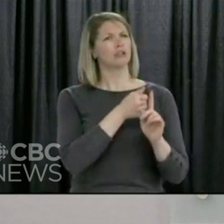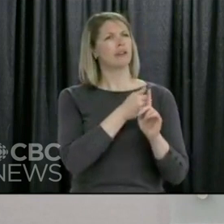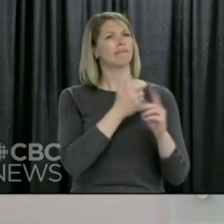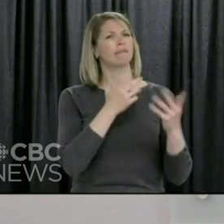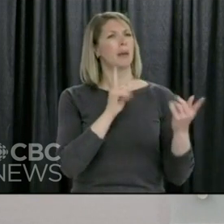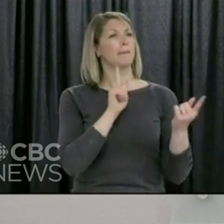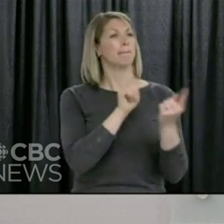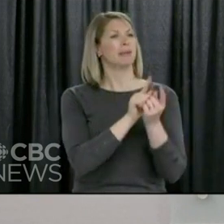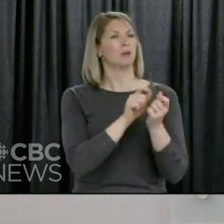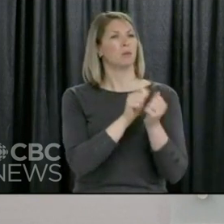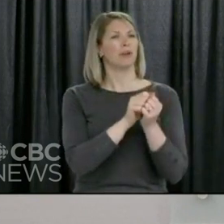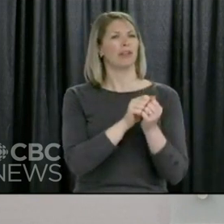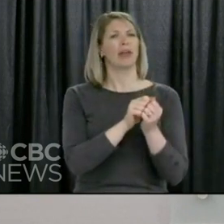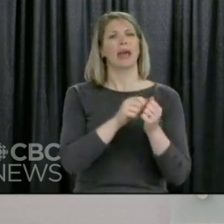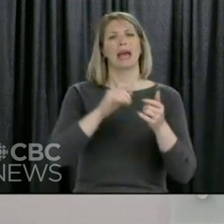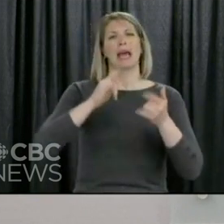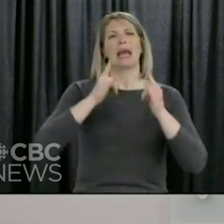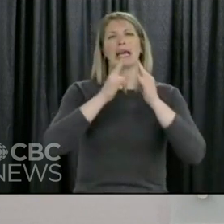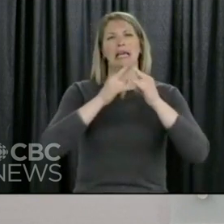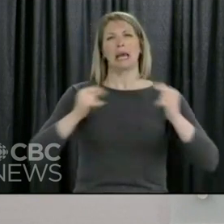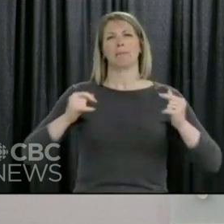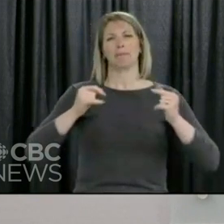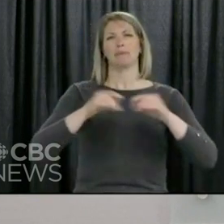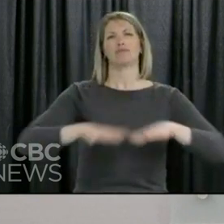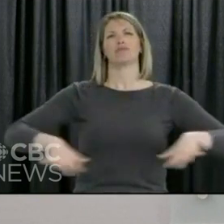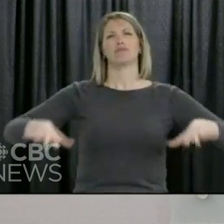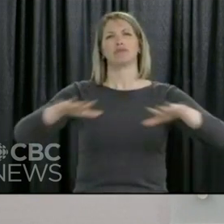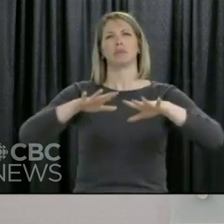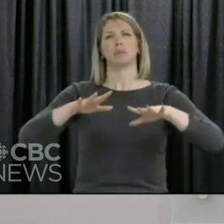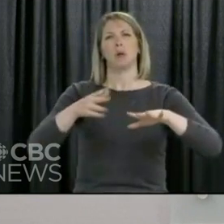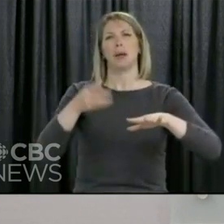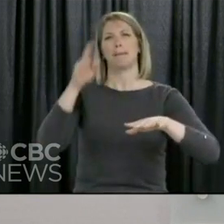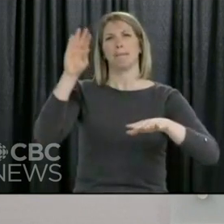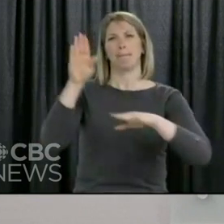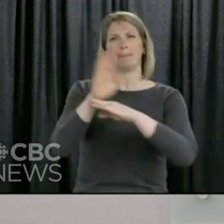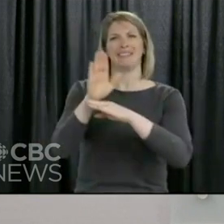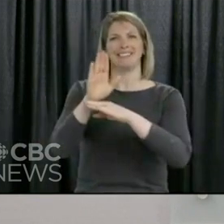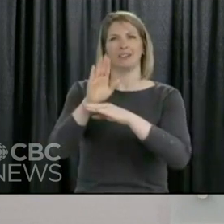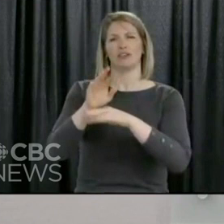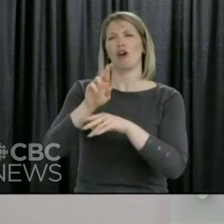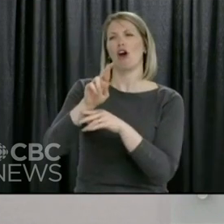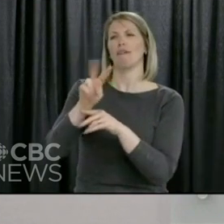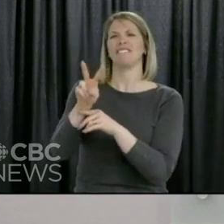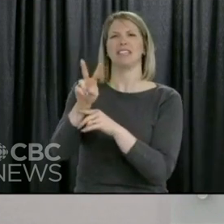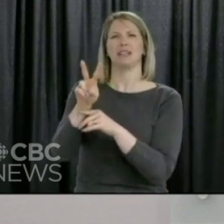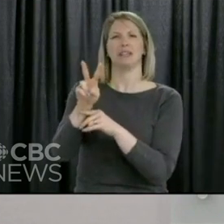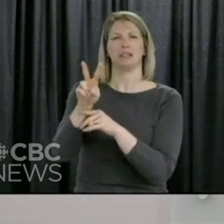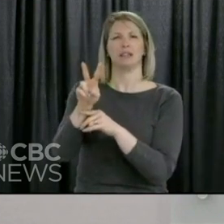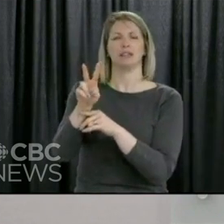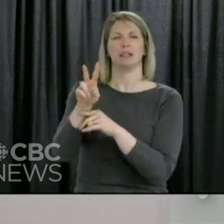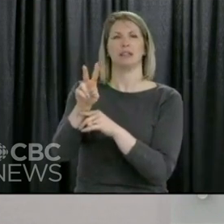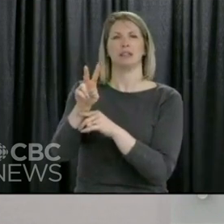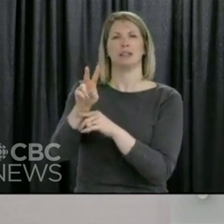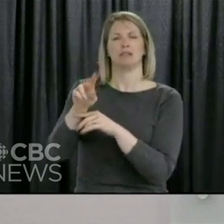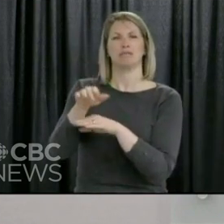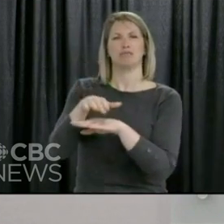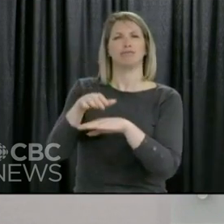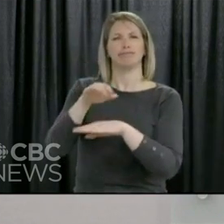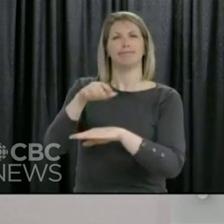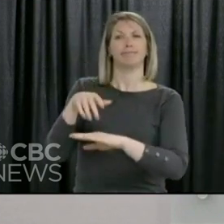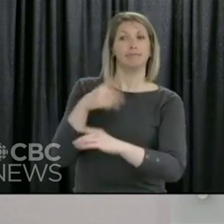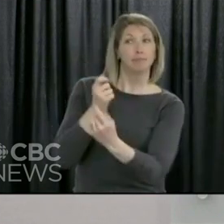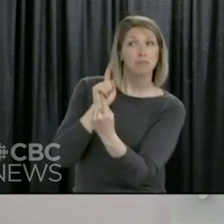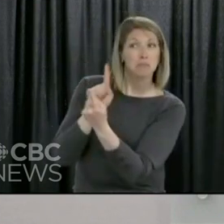guess the campground owners, to put forward a proposal on how they think they can operate safely, and most other provinces